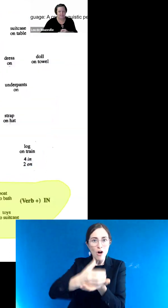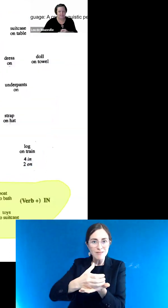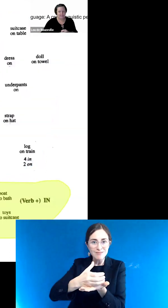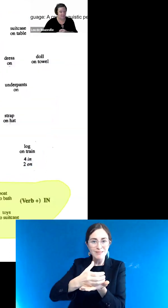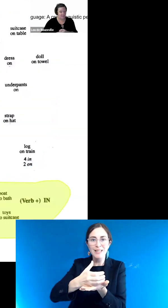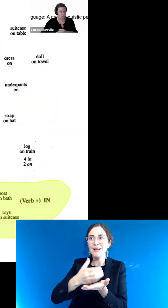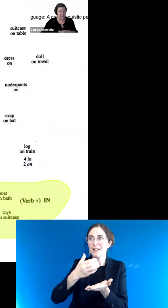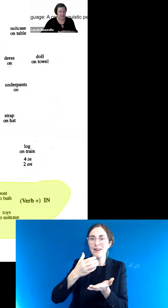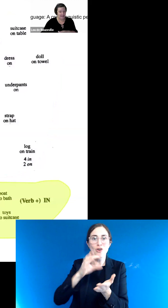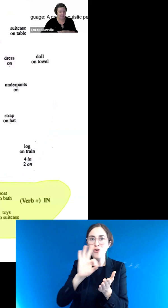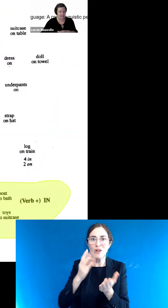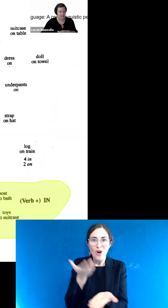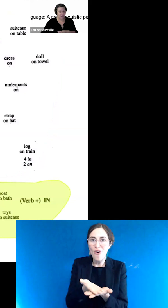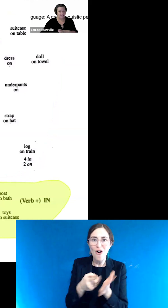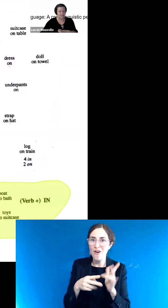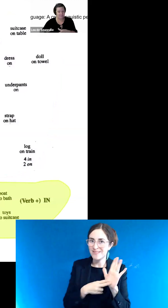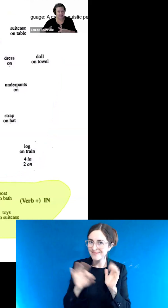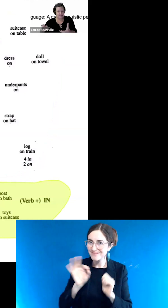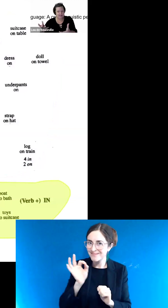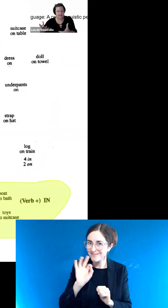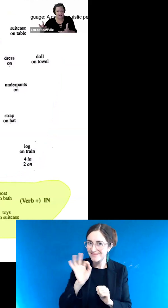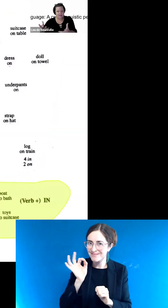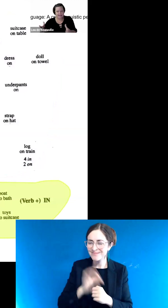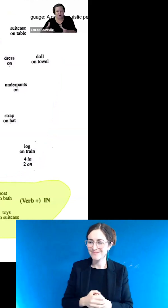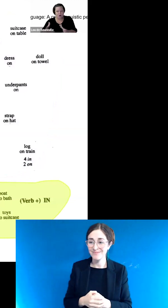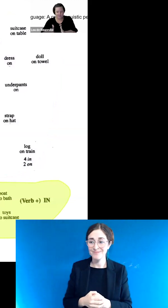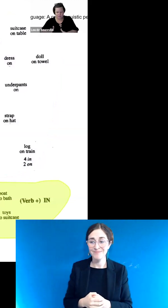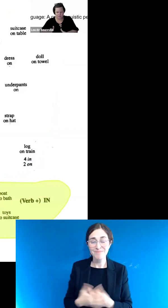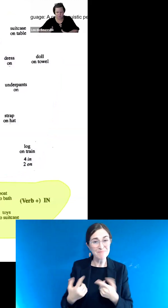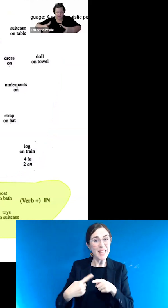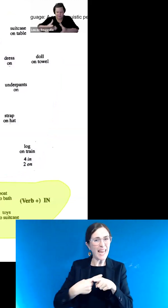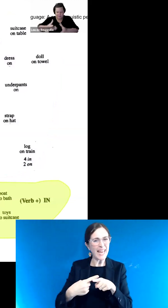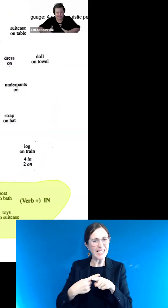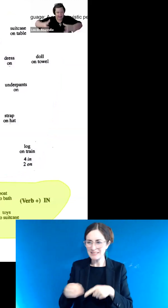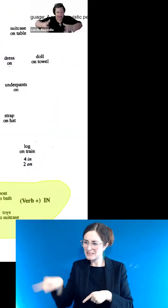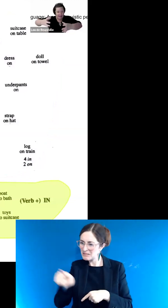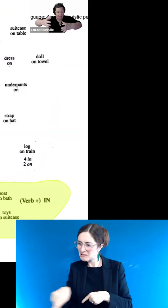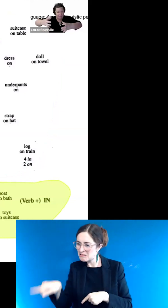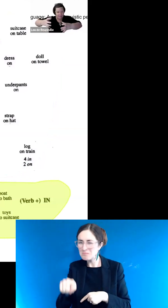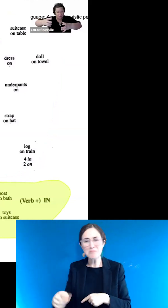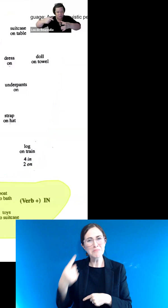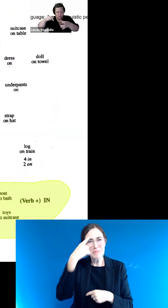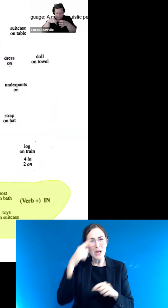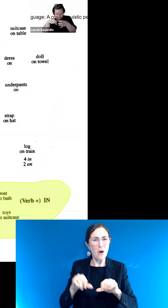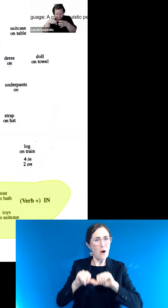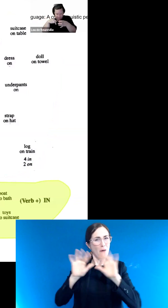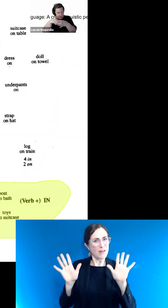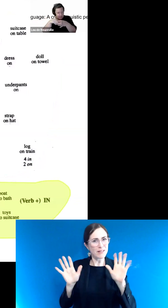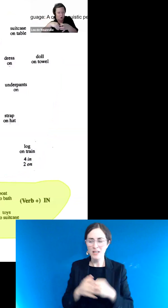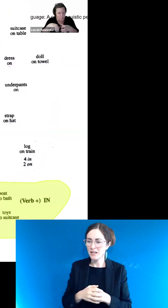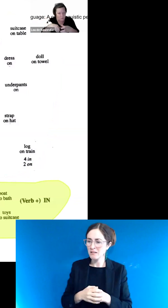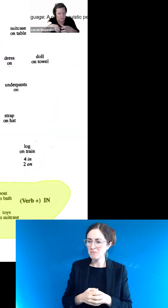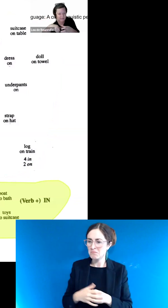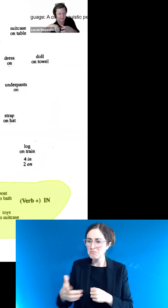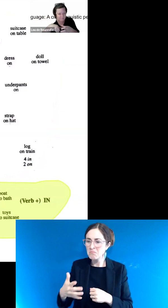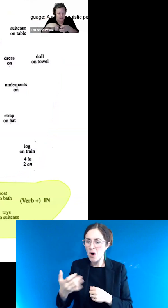Similarly, these are all in English. Seems like really obvious because we think there's a container of some sort, there's